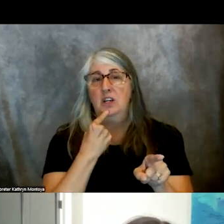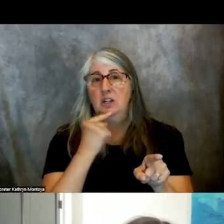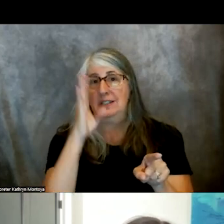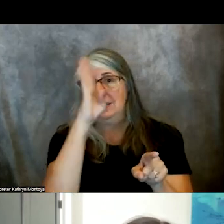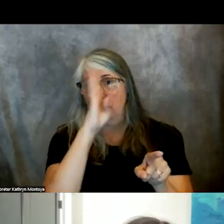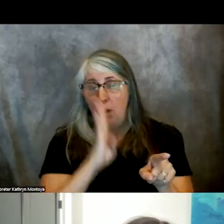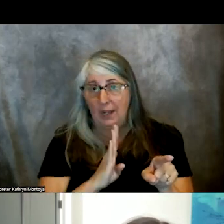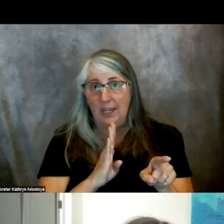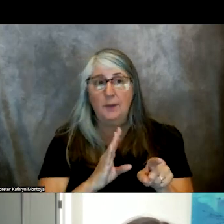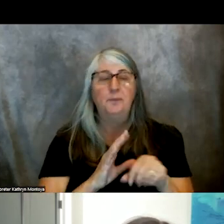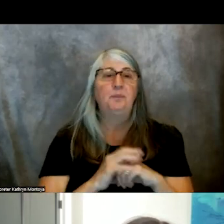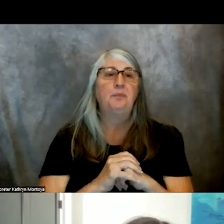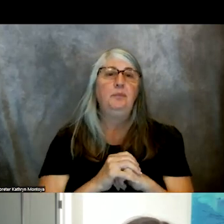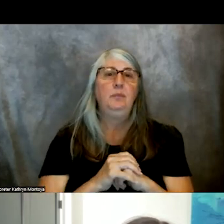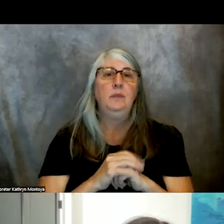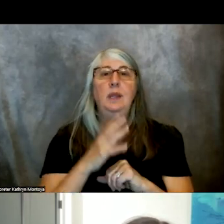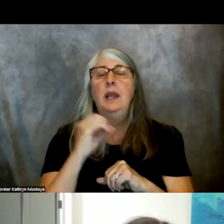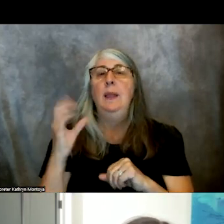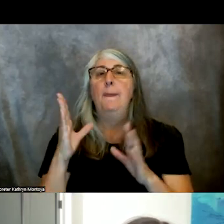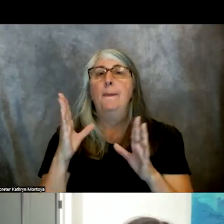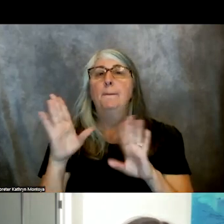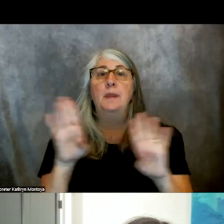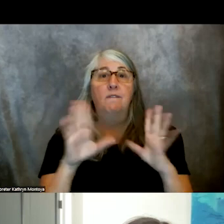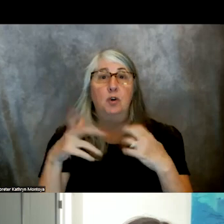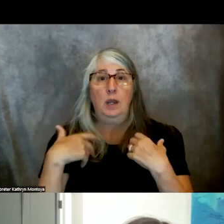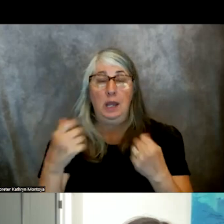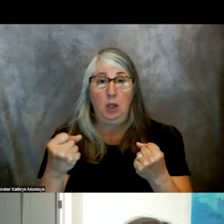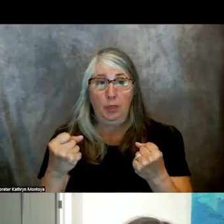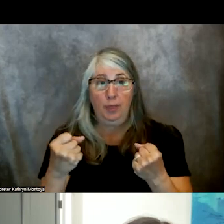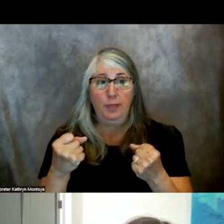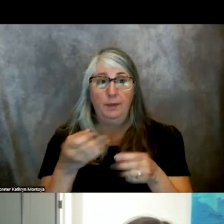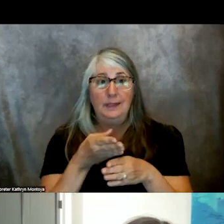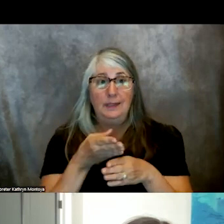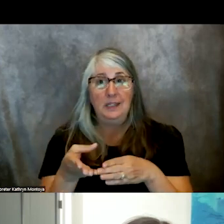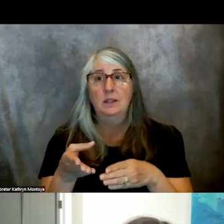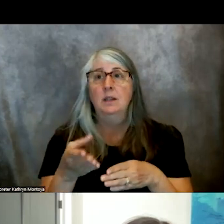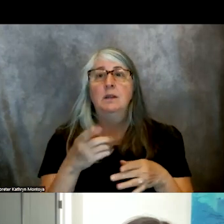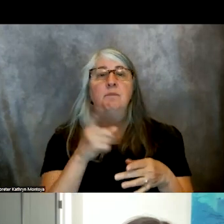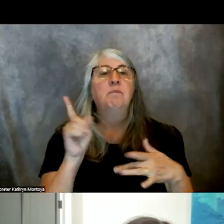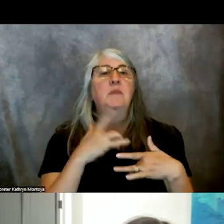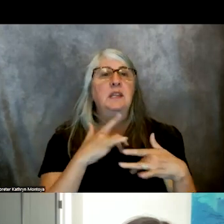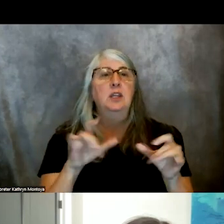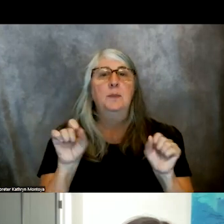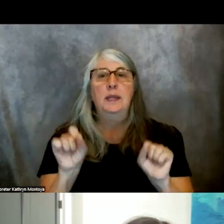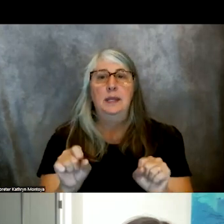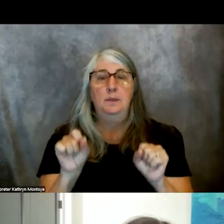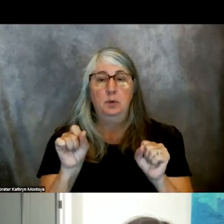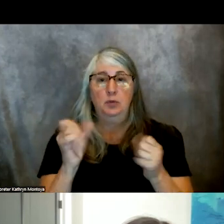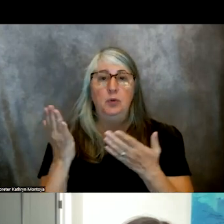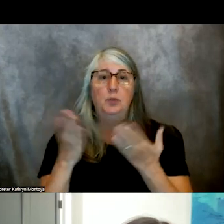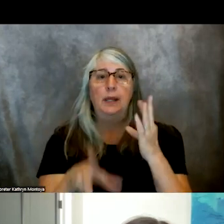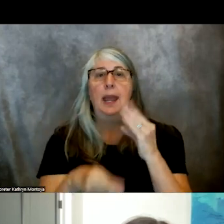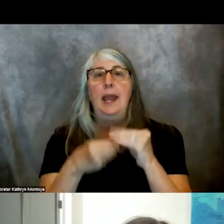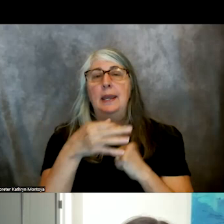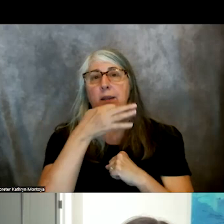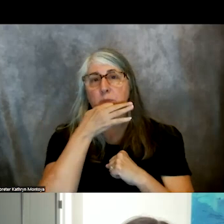schizophrenia. In behavioral health settings, they also tend to be able to bring added expertise